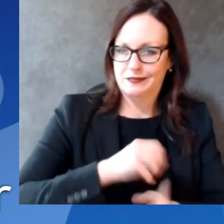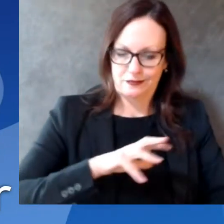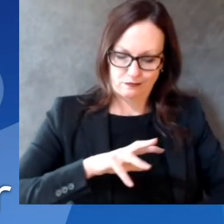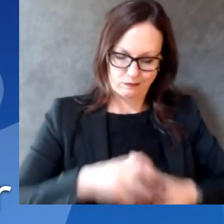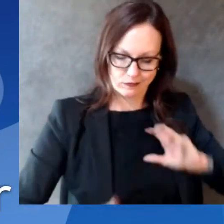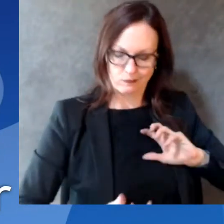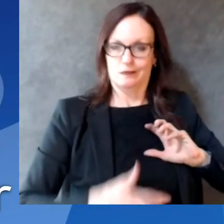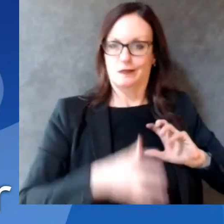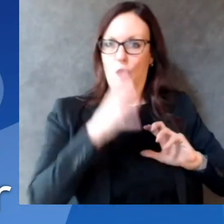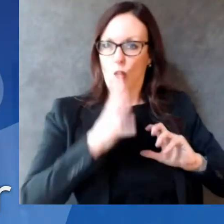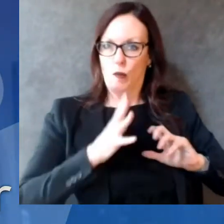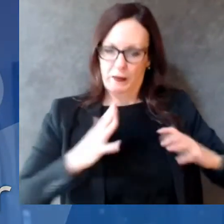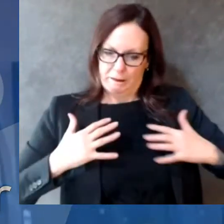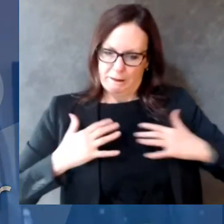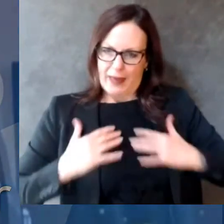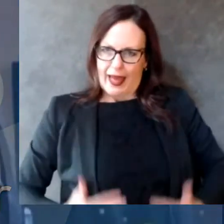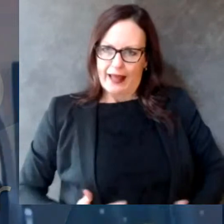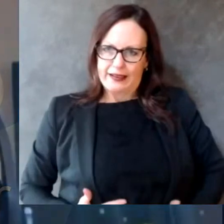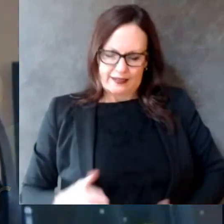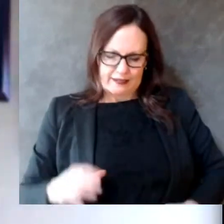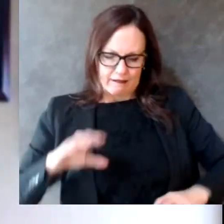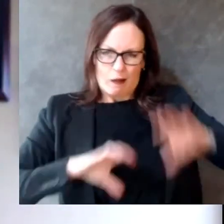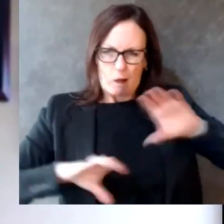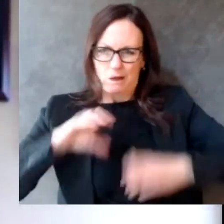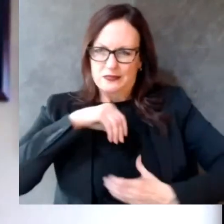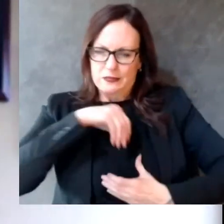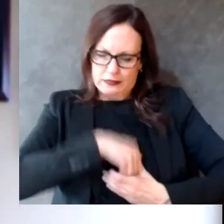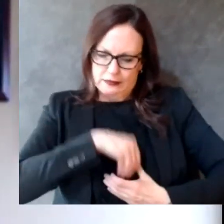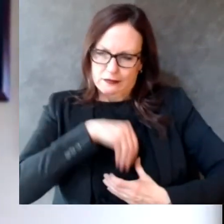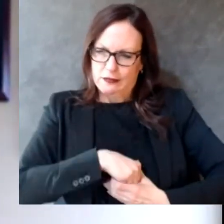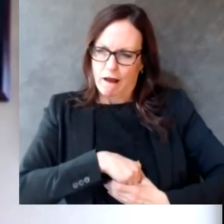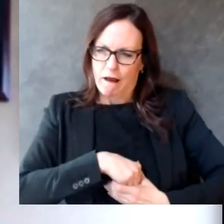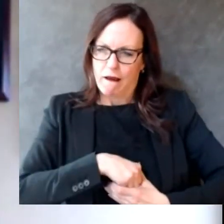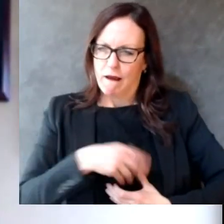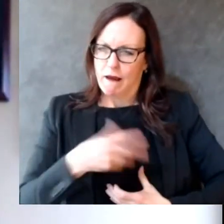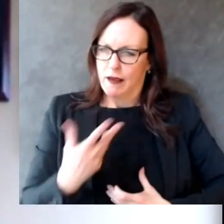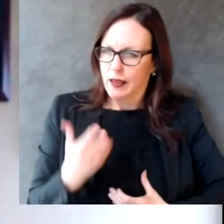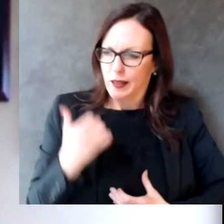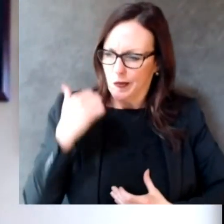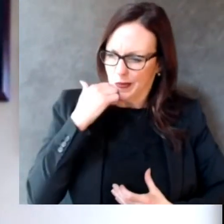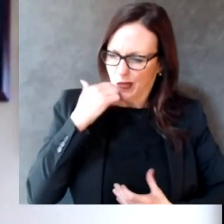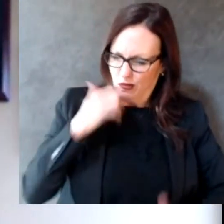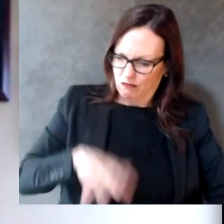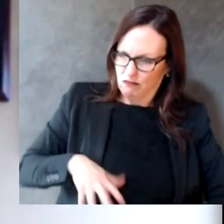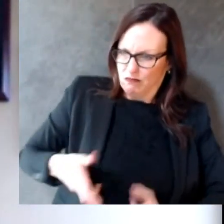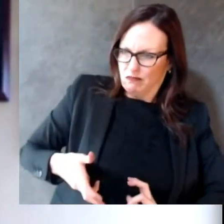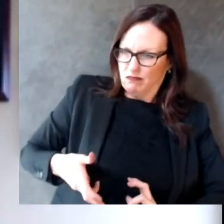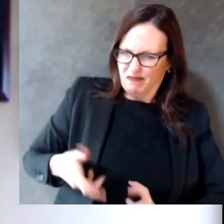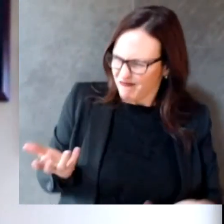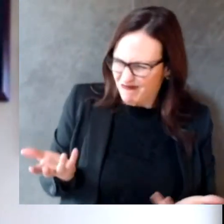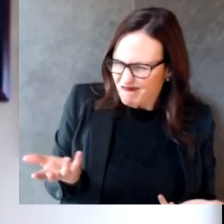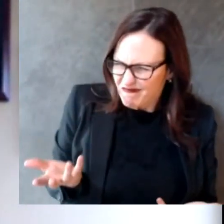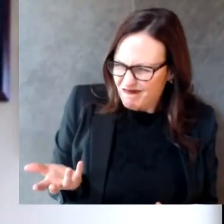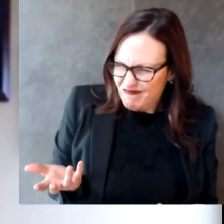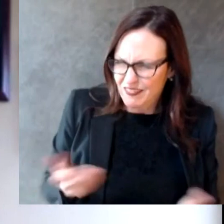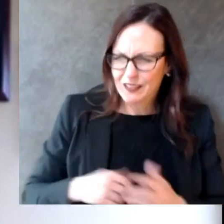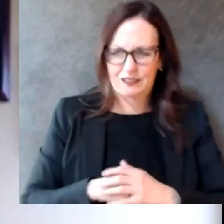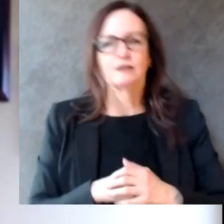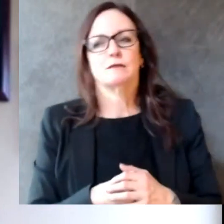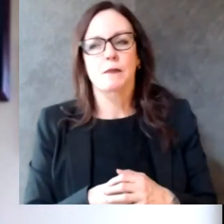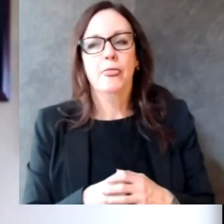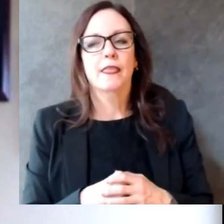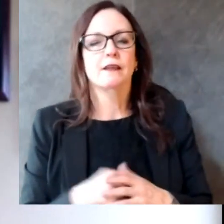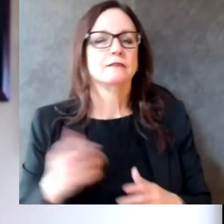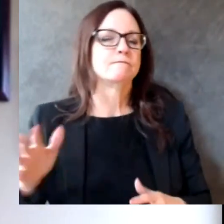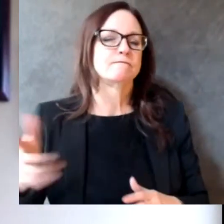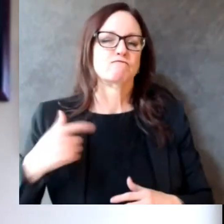Dr. Westergaard, do you have any information on that? Sure. In the framework that I just mentioned about finding safety